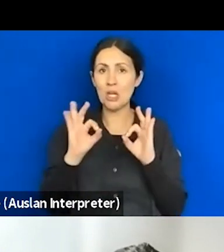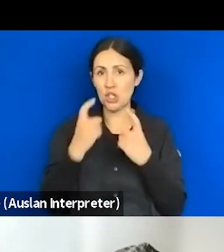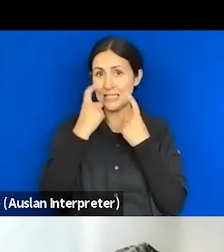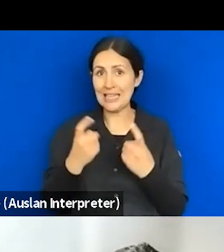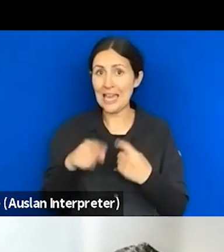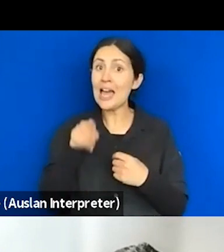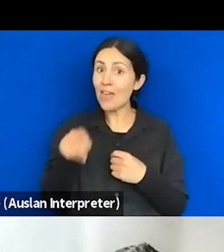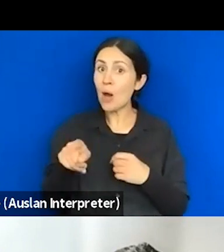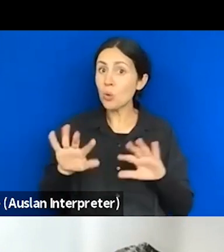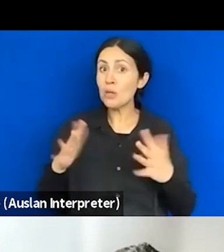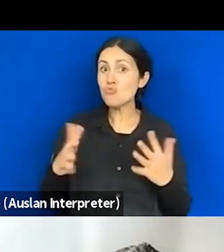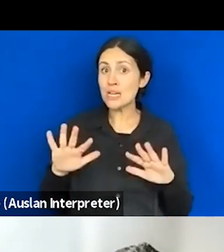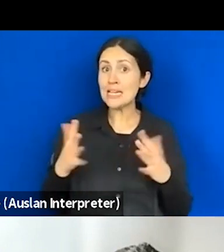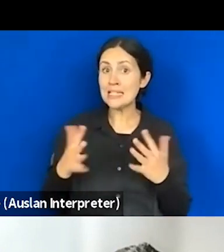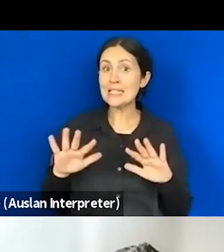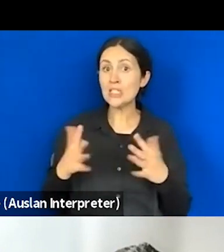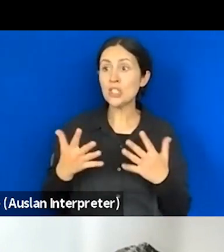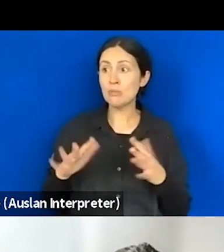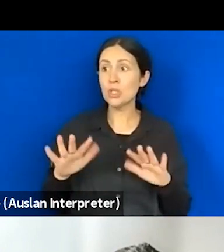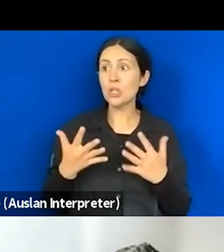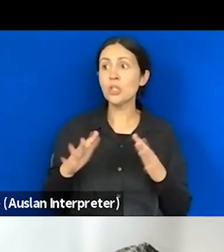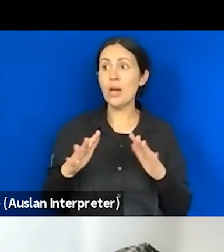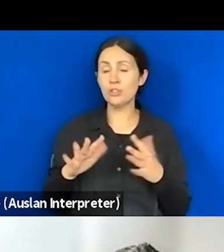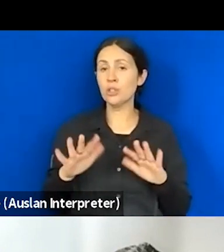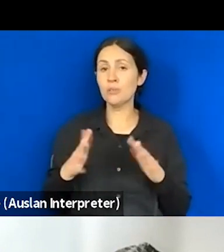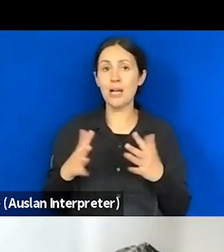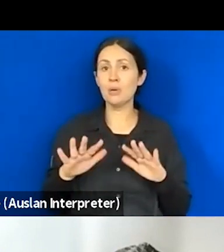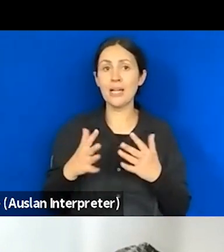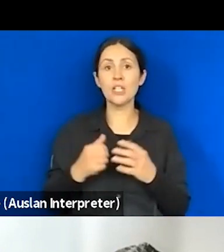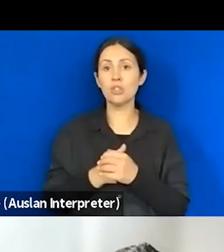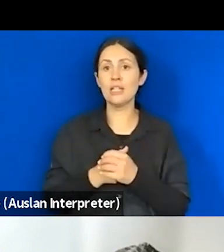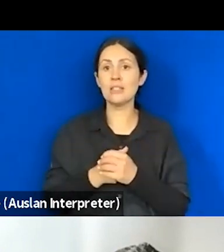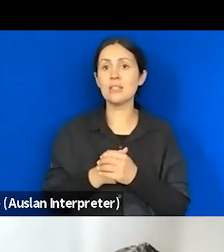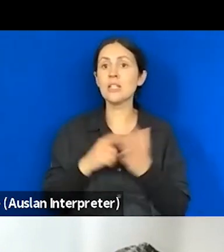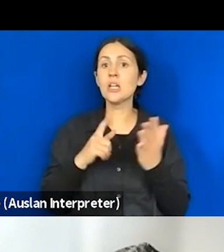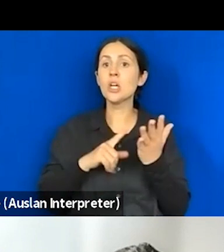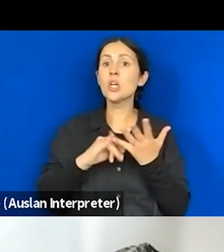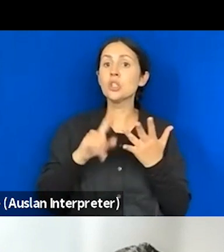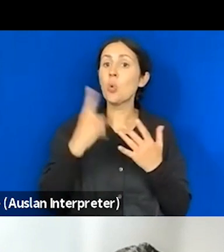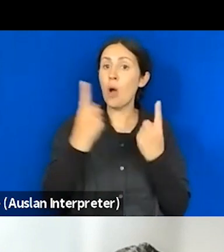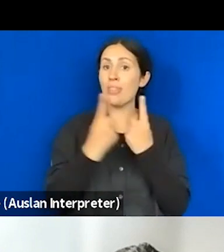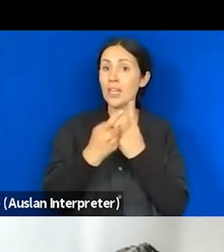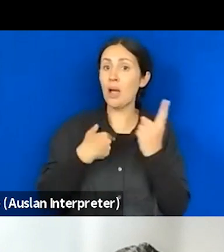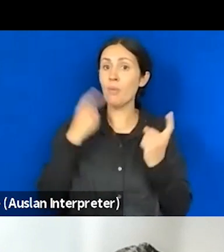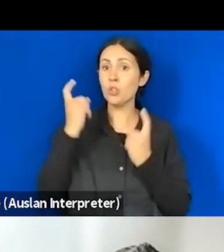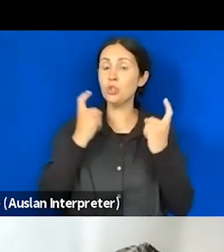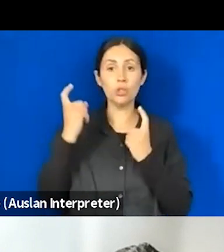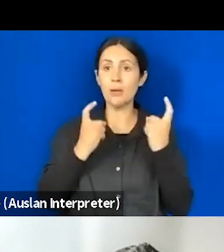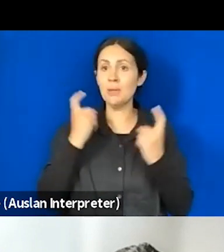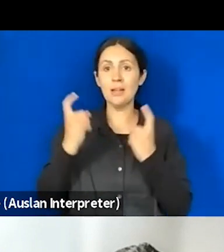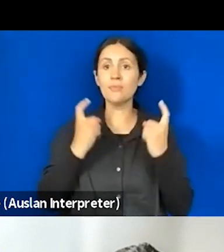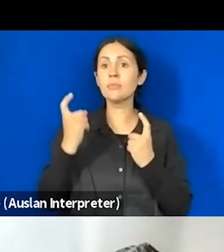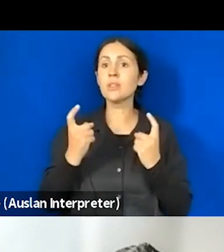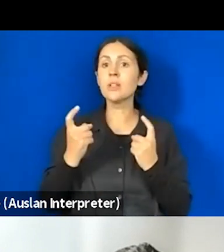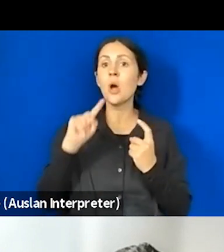reasonably, I think, possible. What I'm curious about is whether we will have